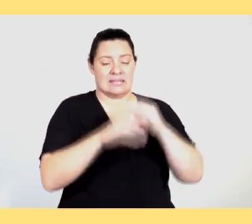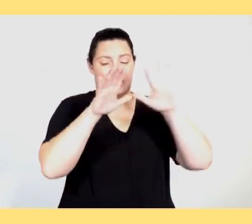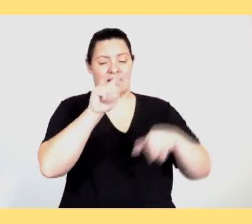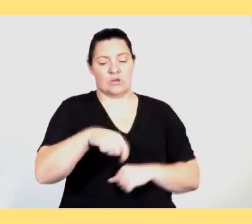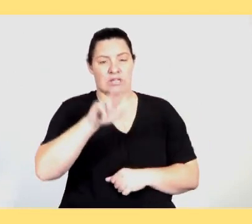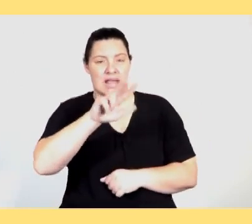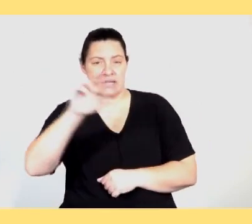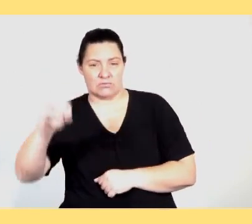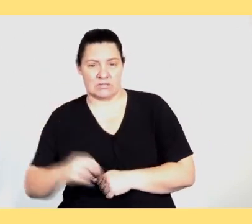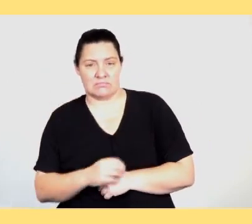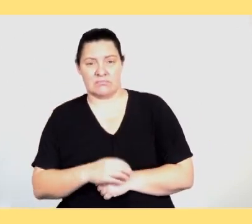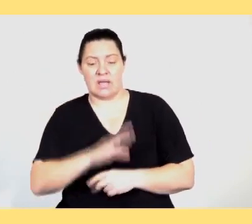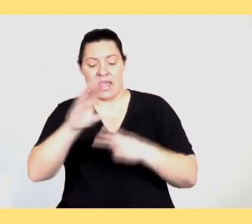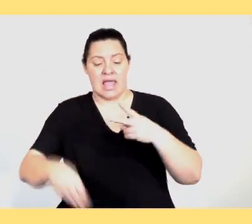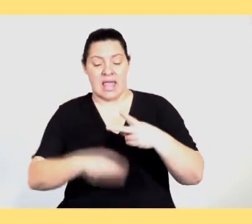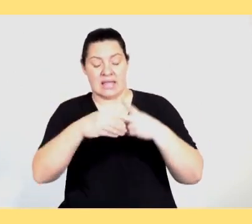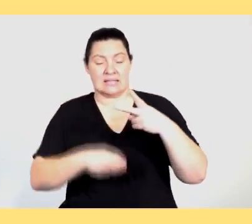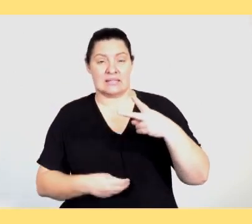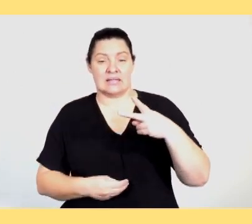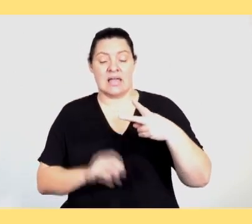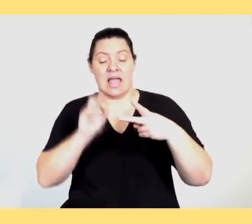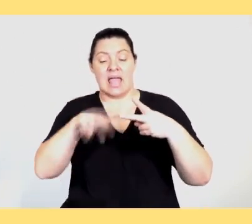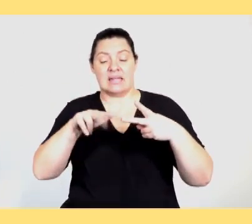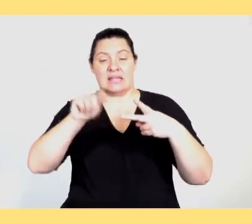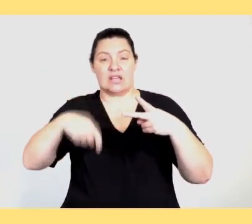adding 10,800 plus